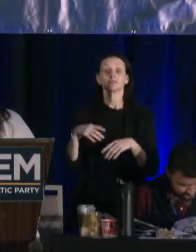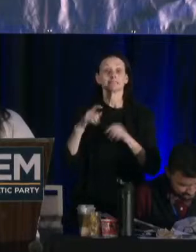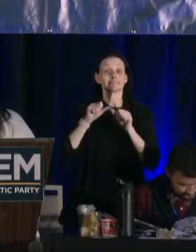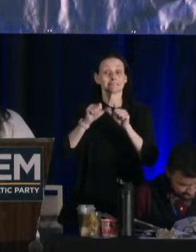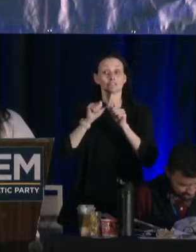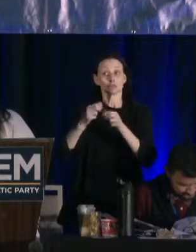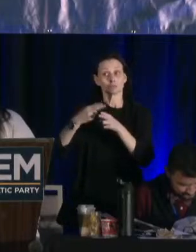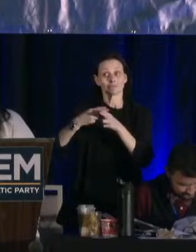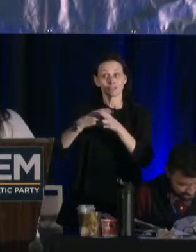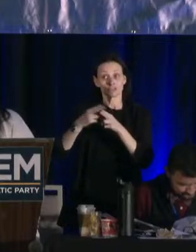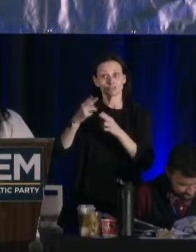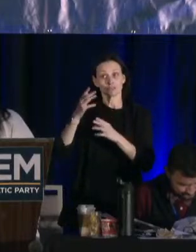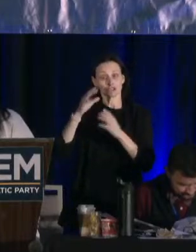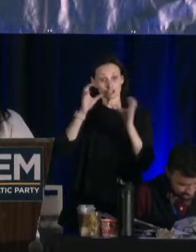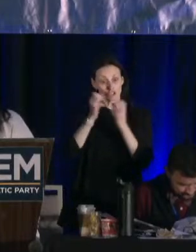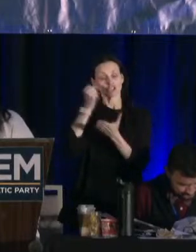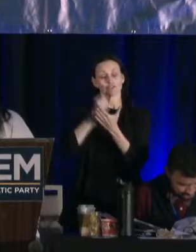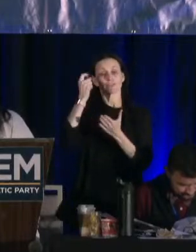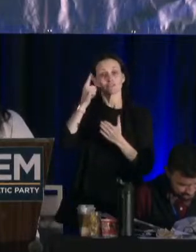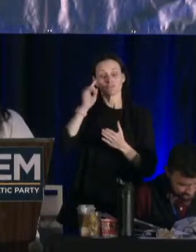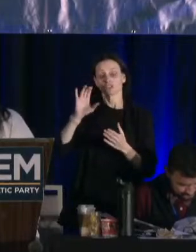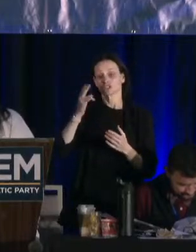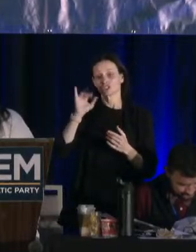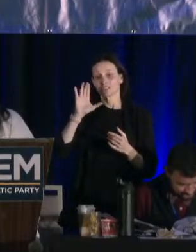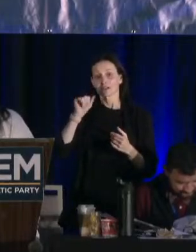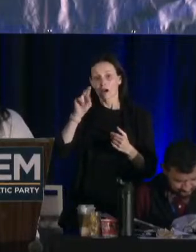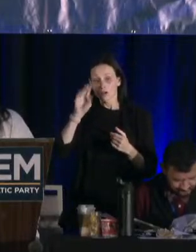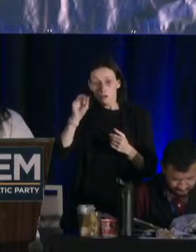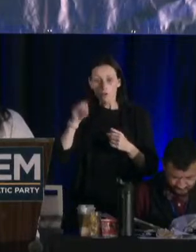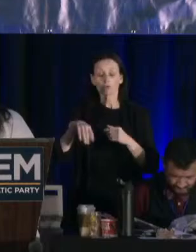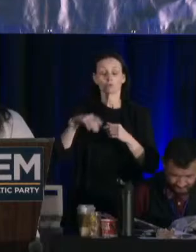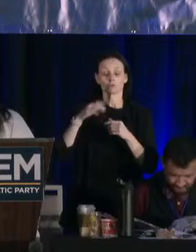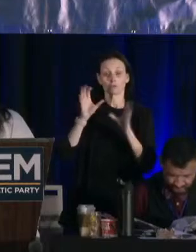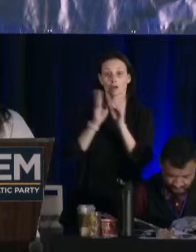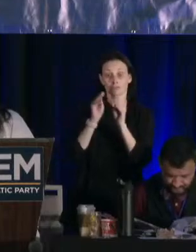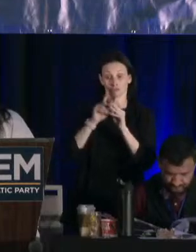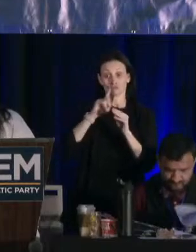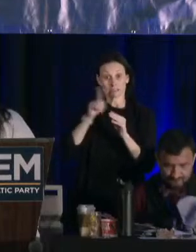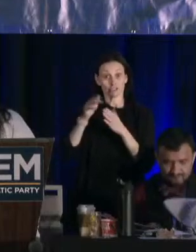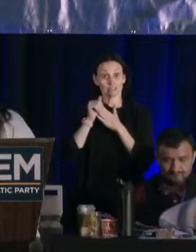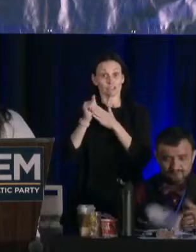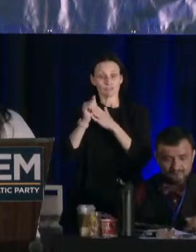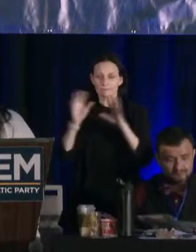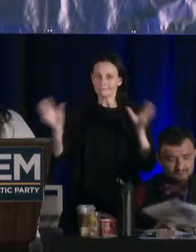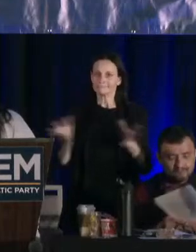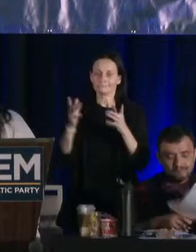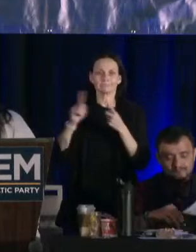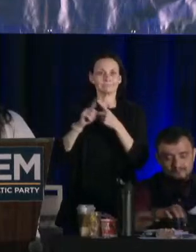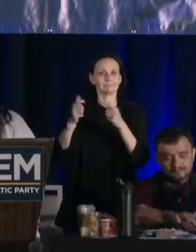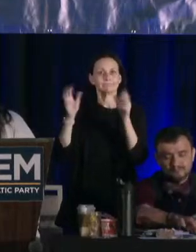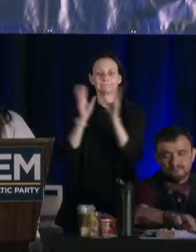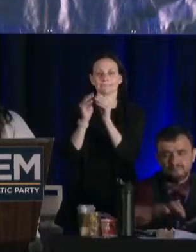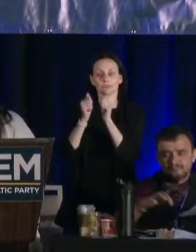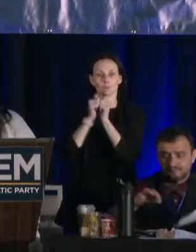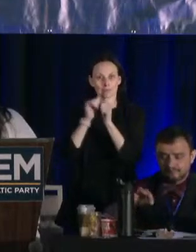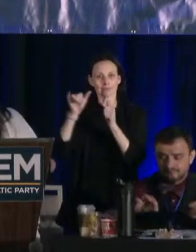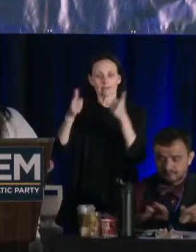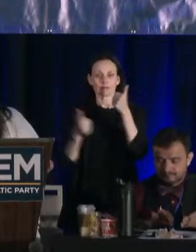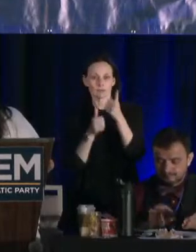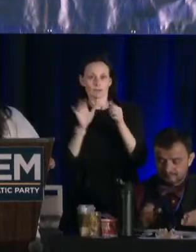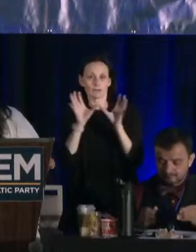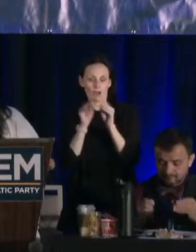continued provisional certification of the Chicano Latino Caucus, whose leadership is encouraged to meet with a subcommittee on caucuses to